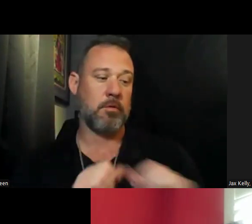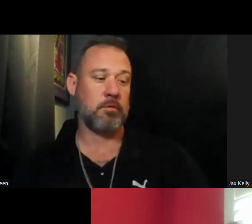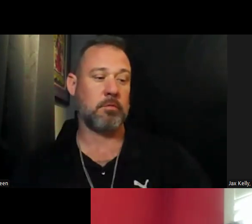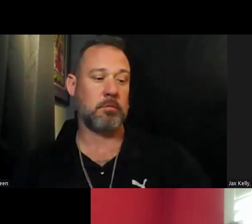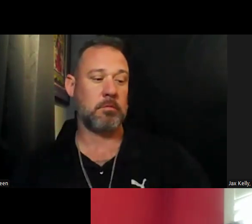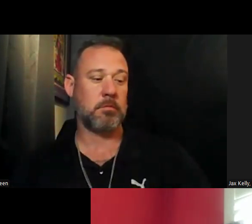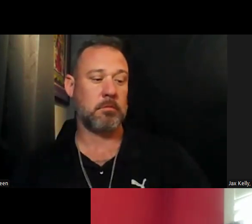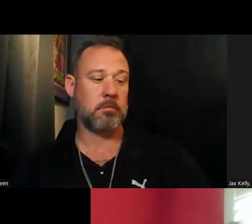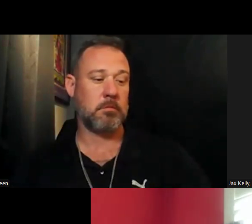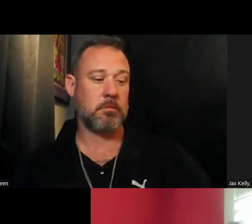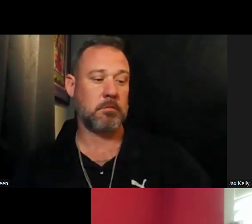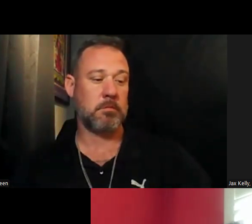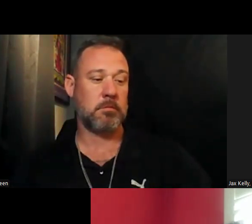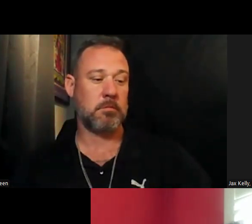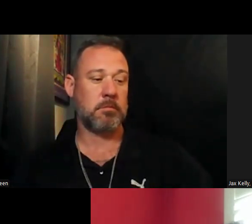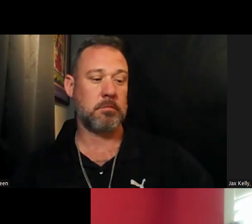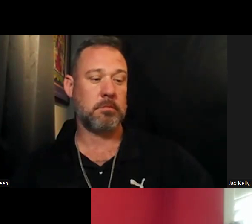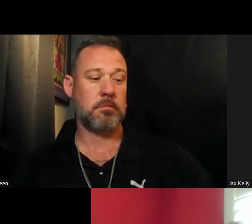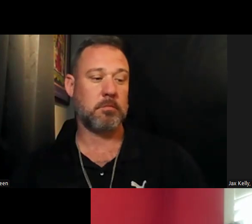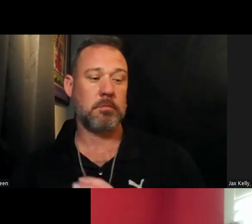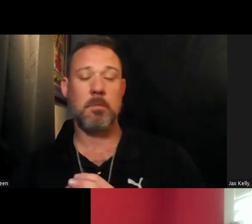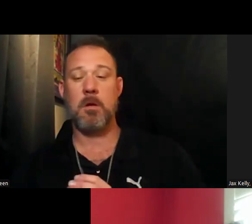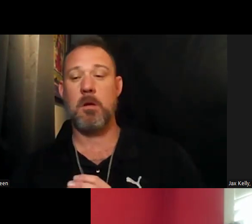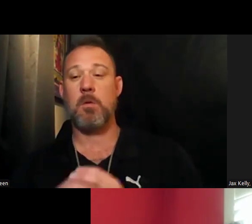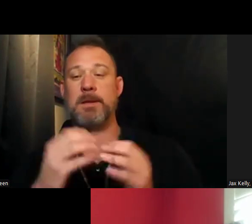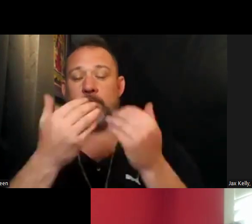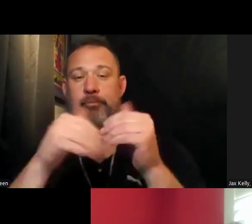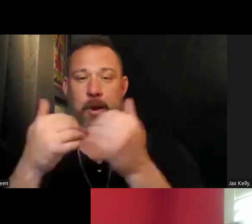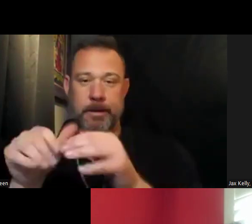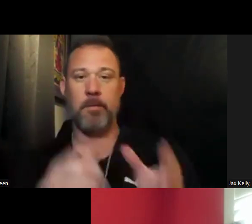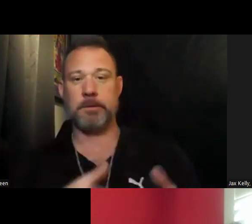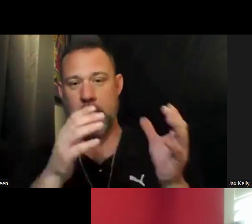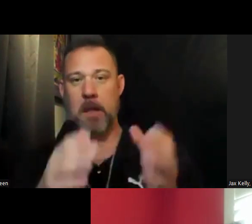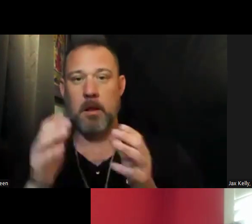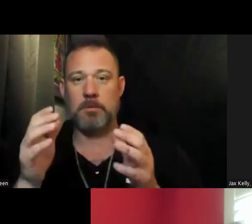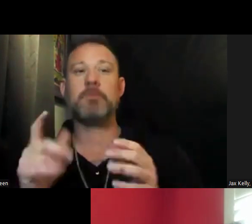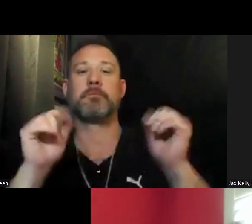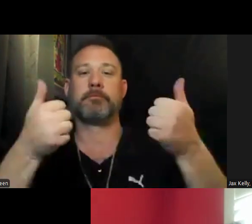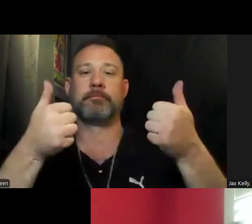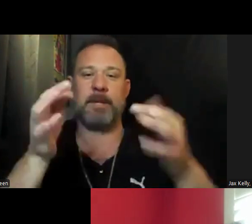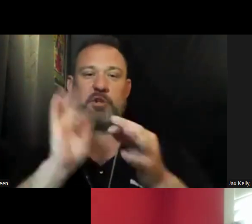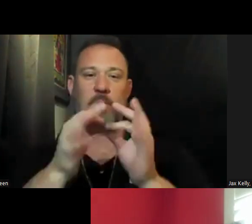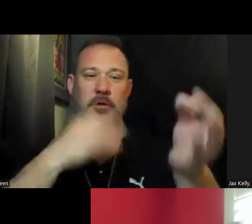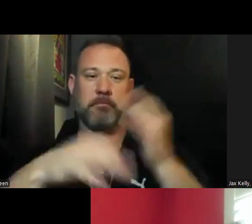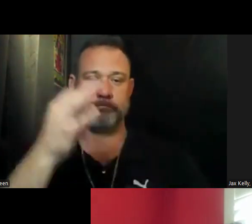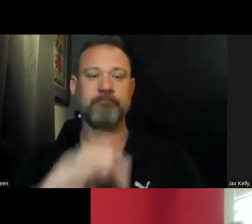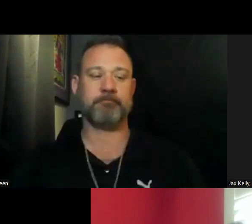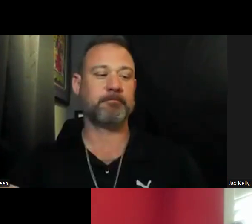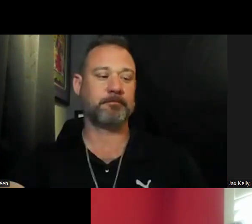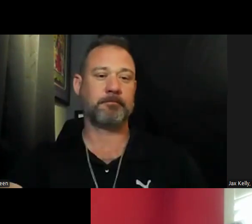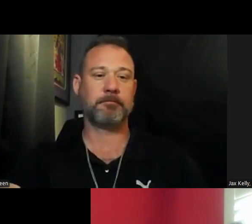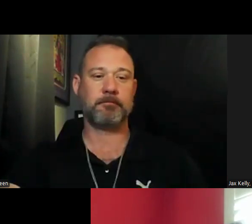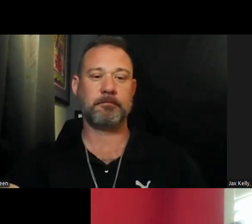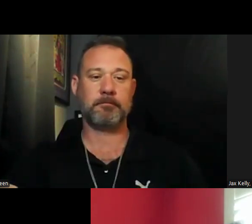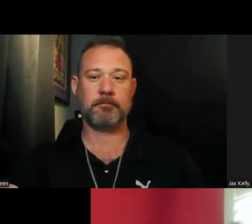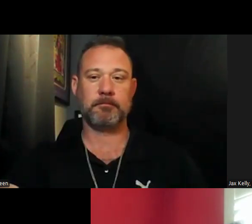break down these silos in our forums. This forum is super important because we all become connected here, but